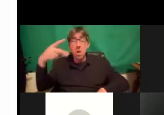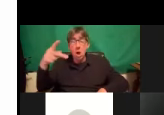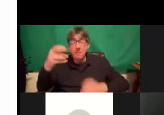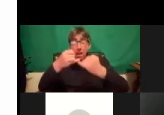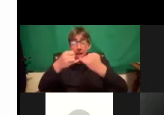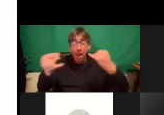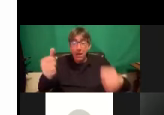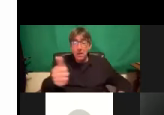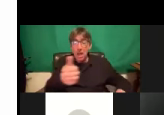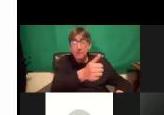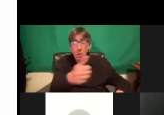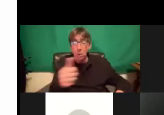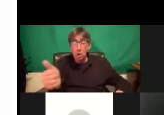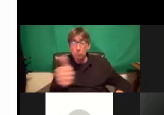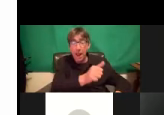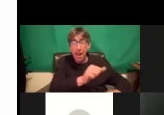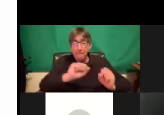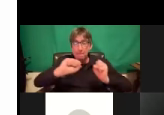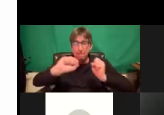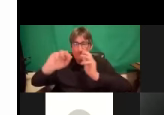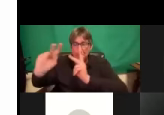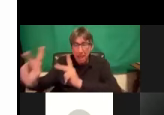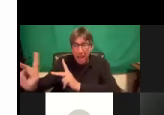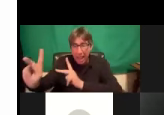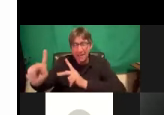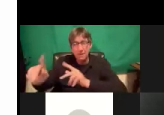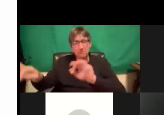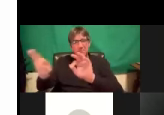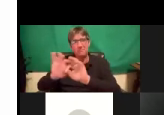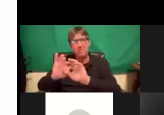form to expand parking. Thank you.